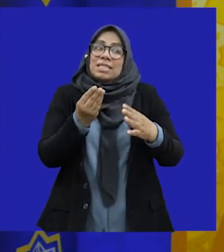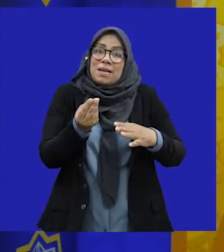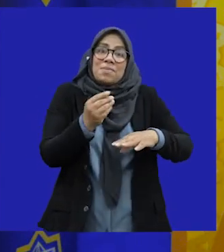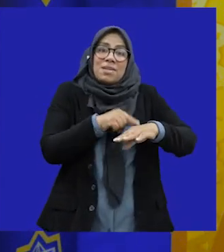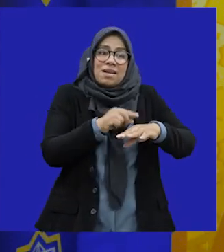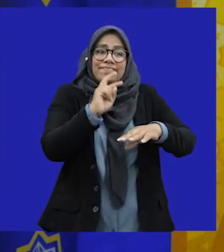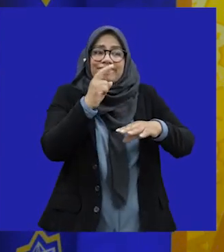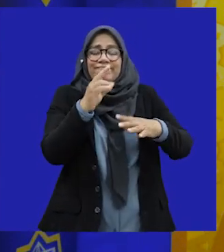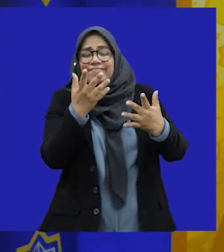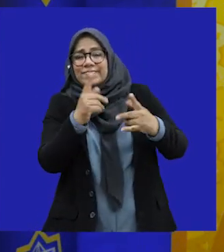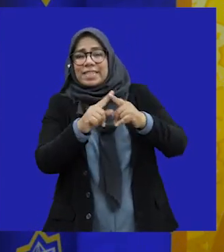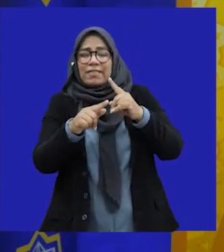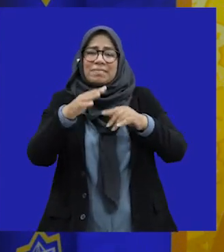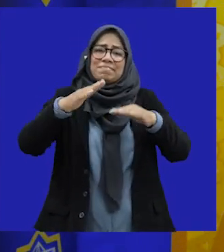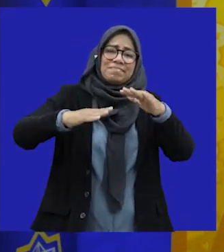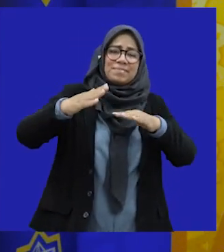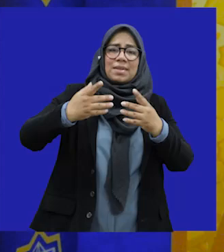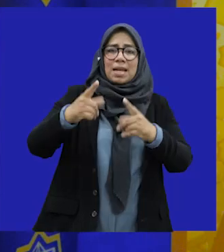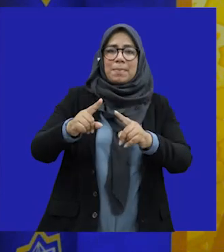we